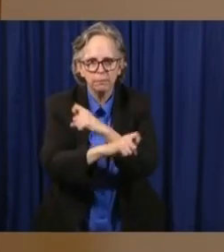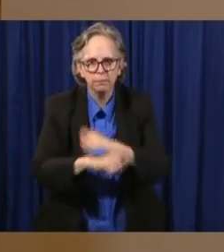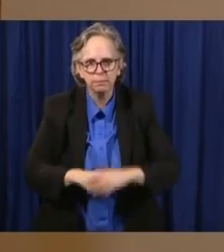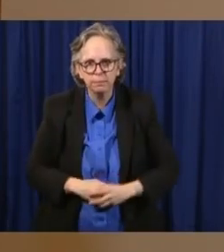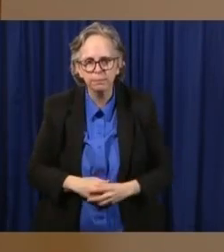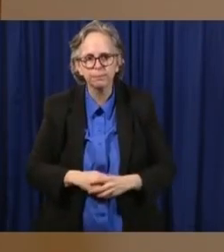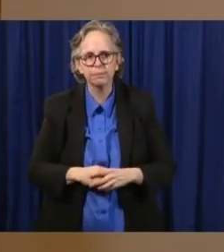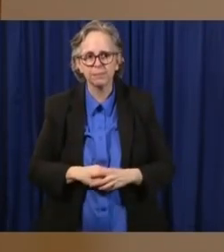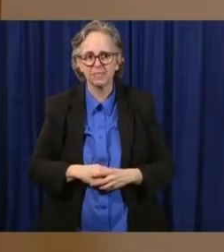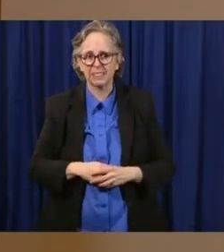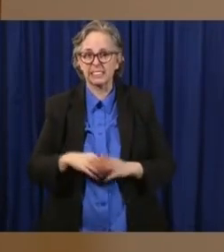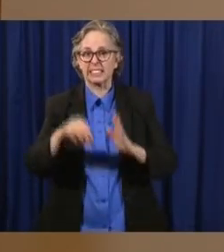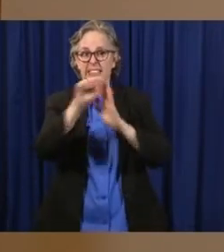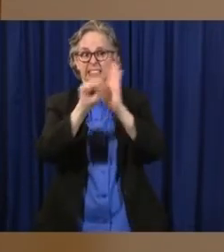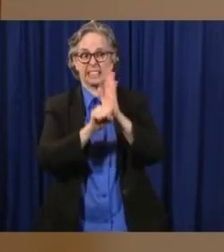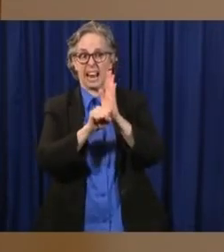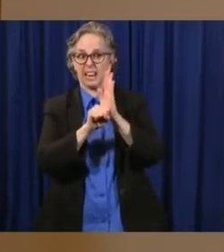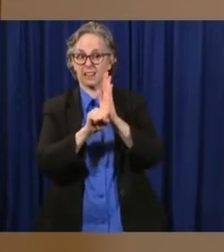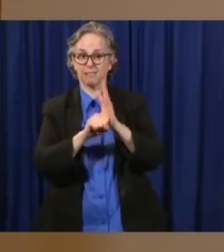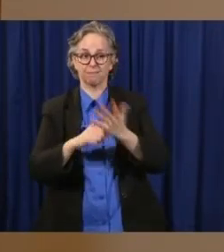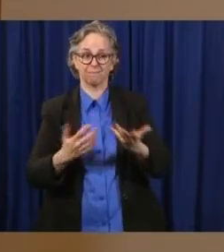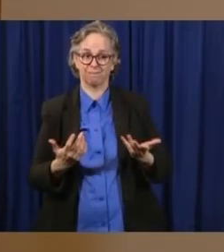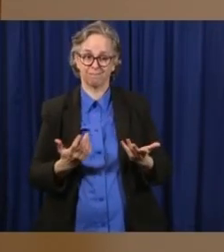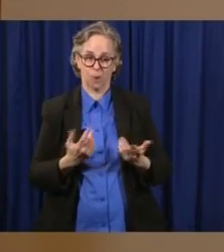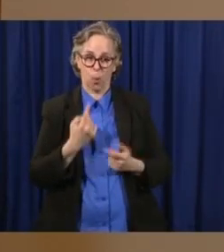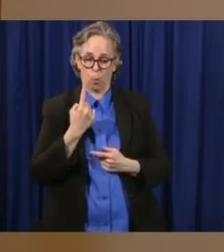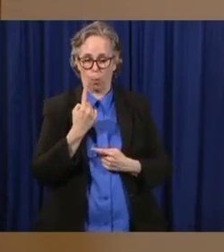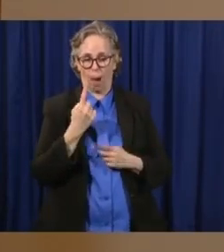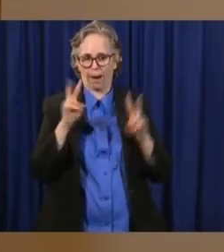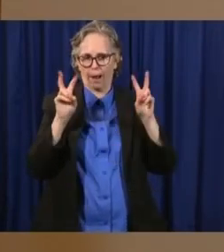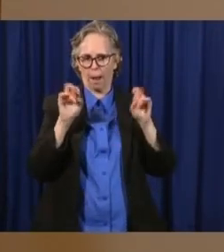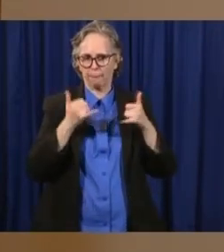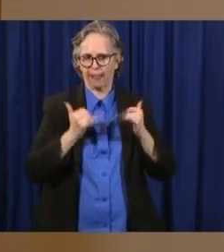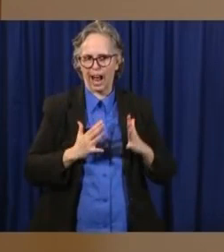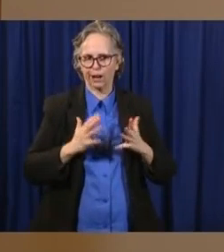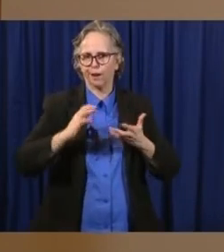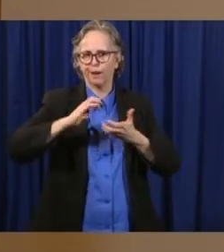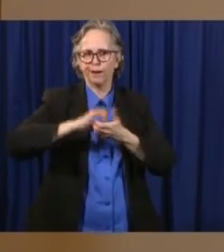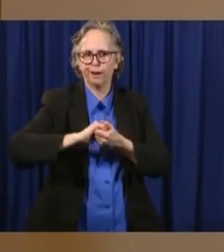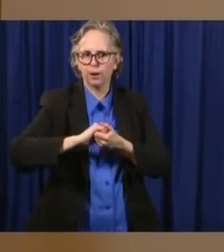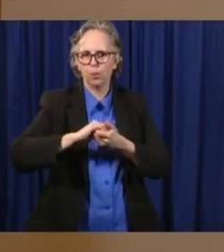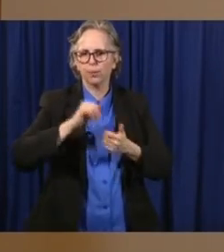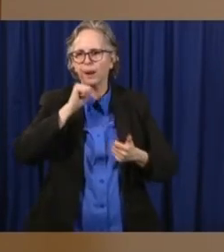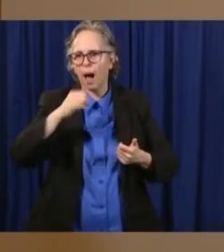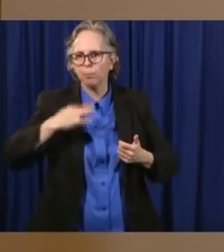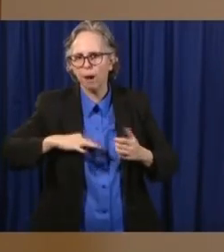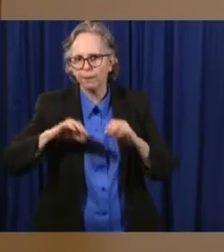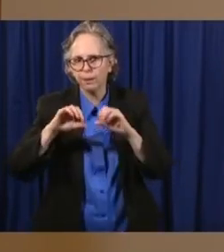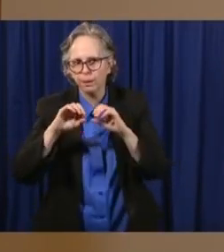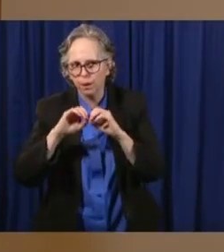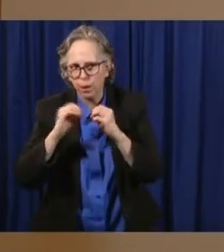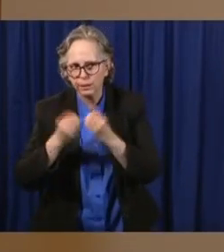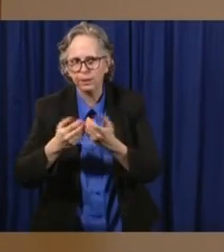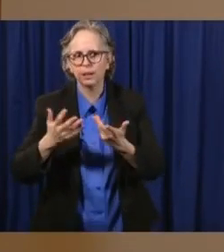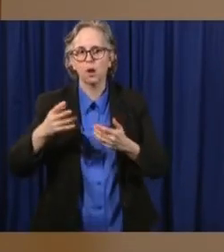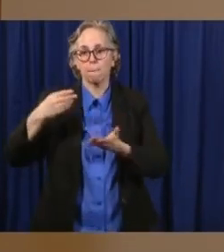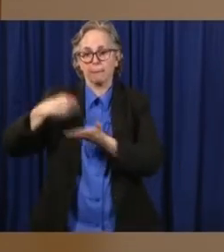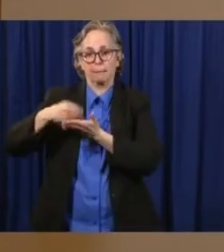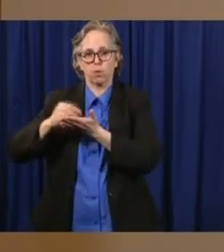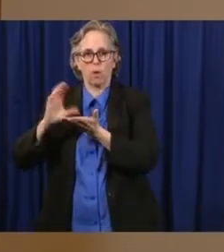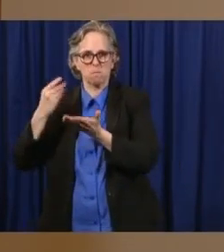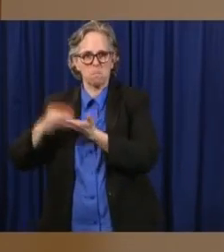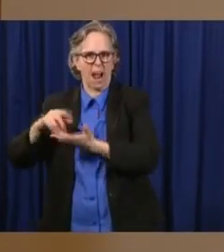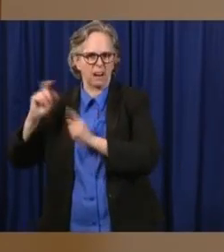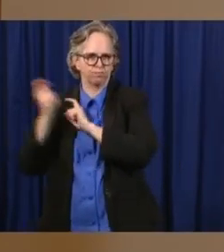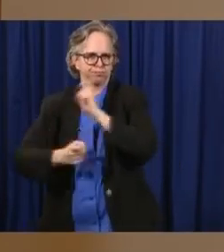but the state is one player alongside nonprofits. Our philanthropies have come to the table to try to help, but they're all struggling.